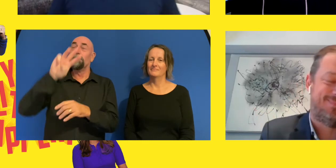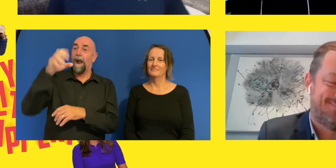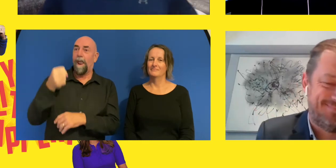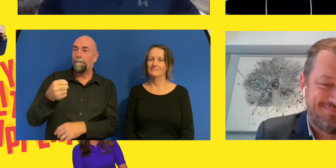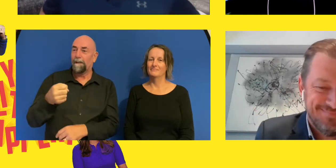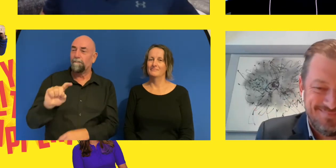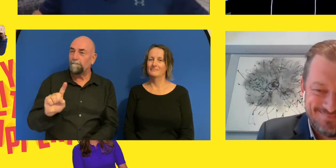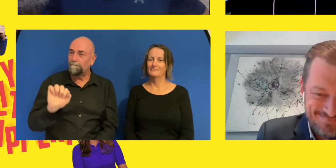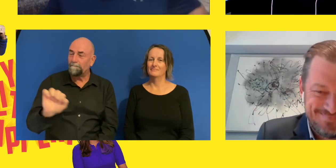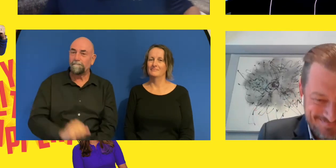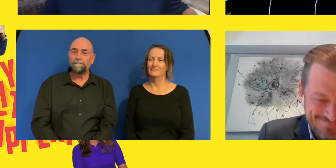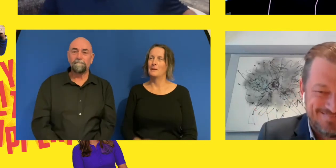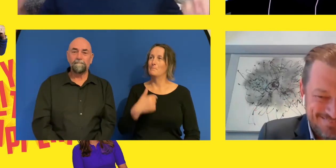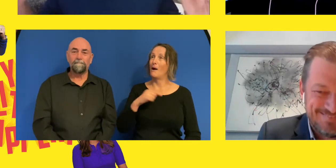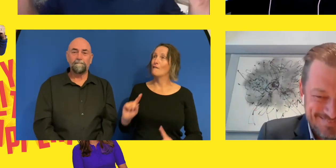museum.